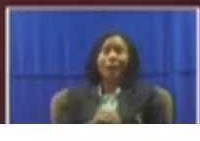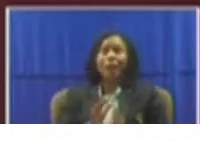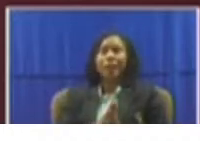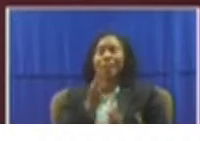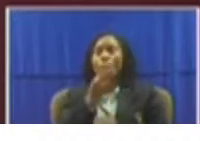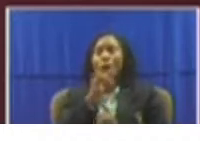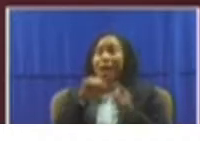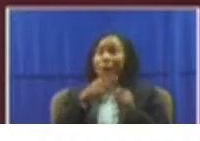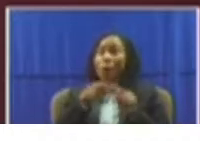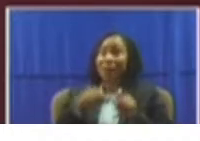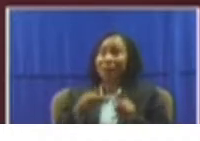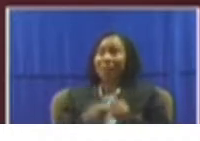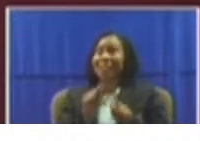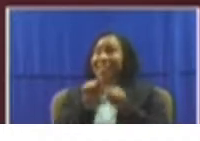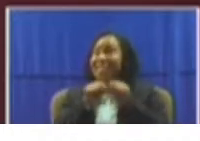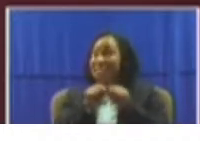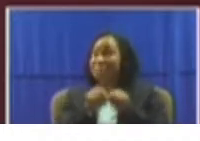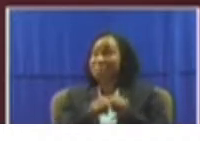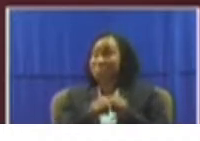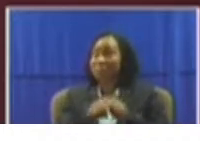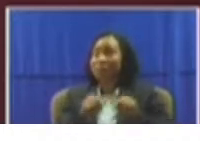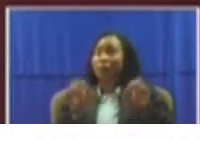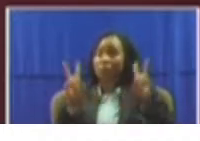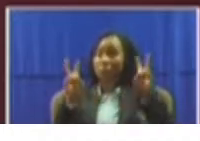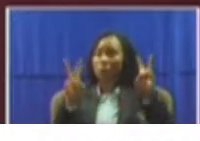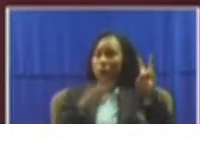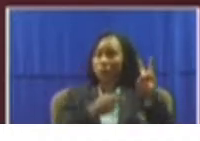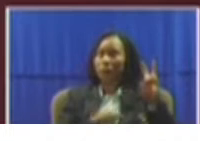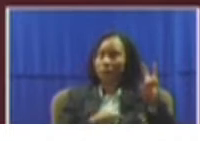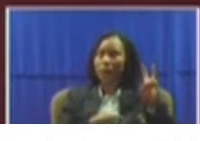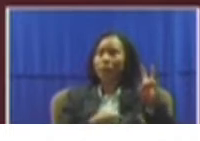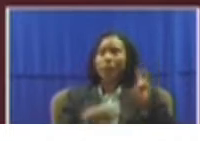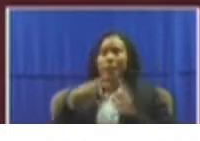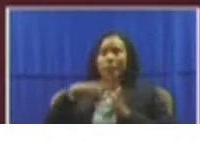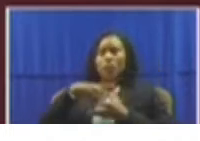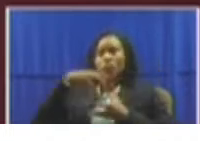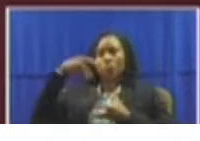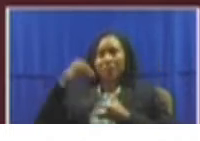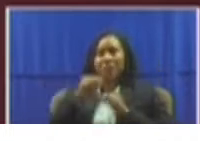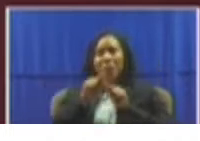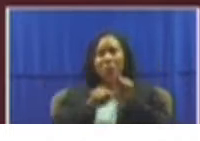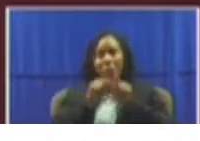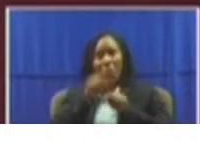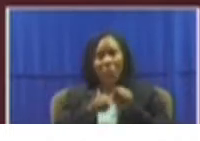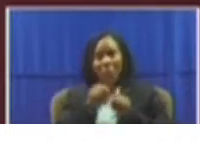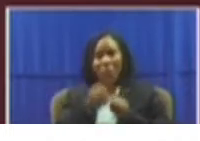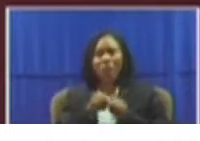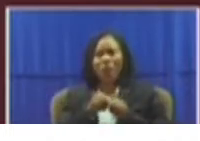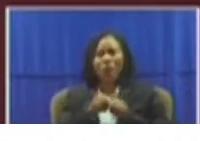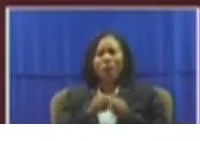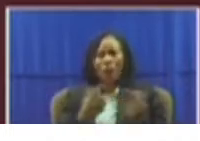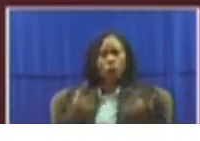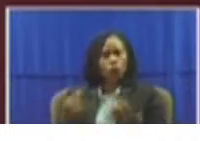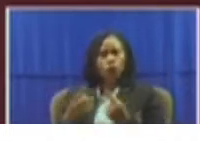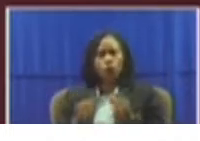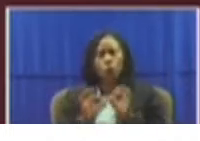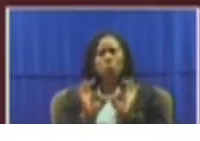criticism, and I quote, a spirit of criticism, if indulged in, leads to